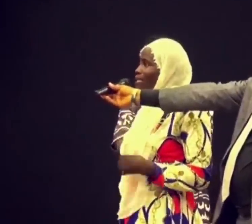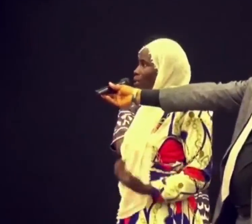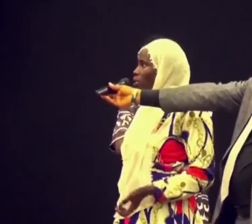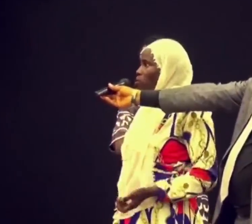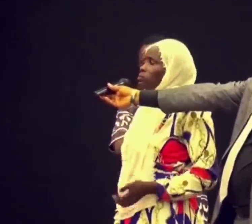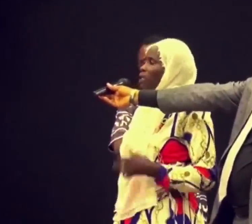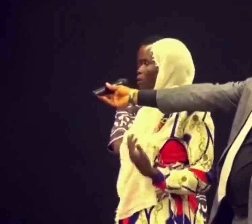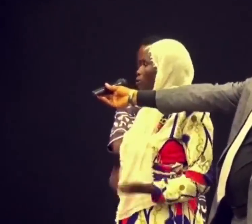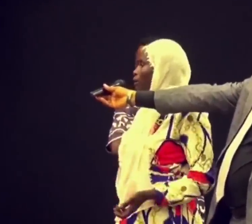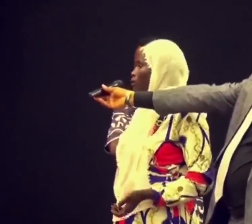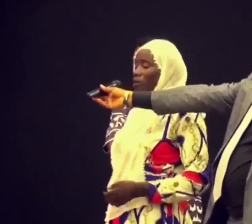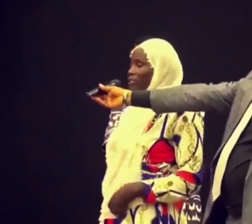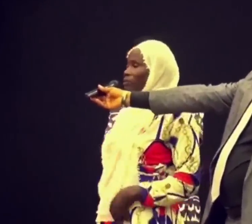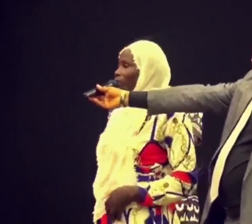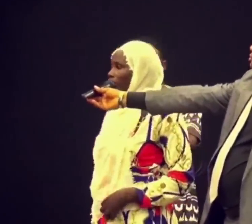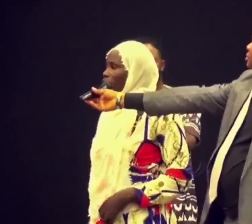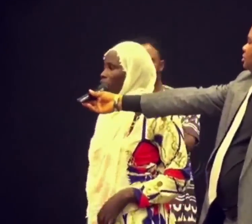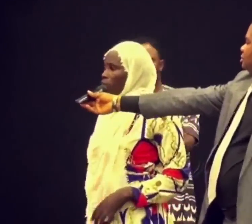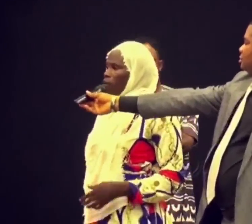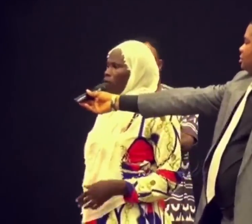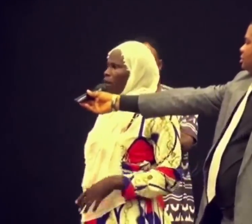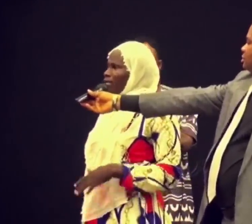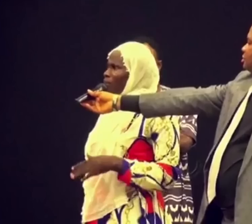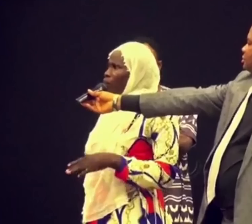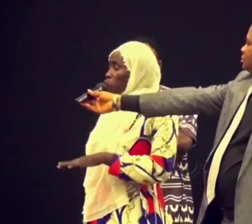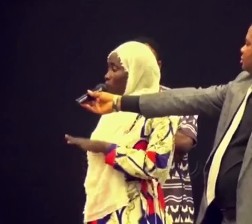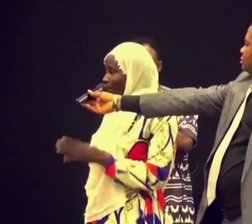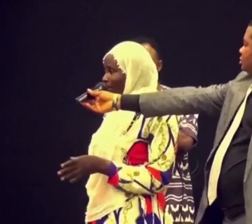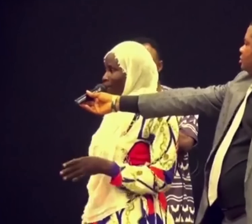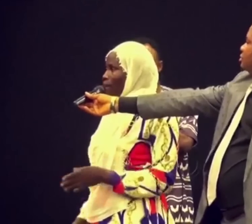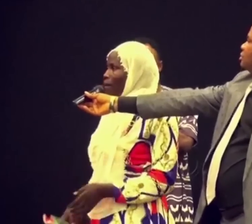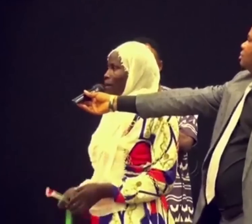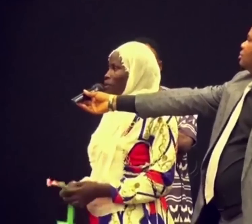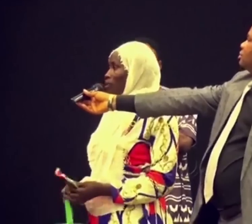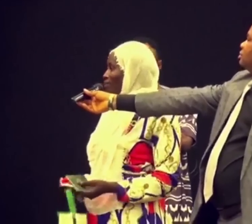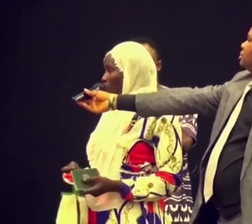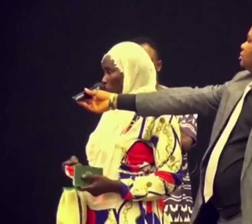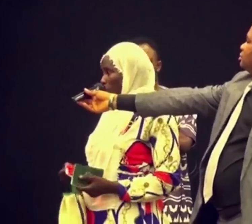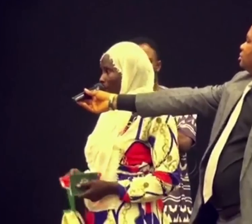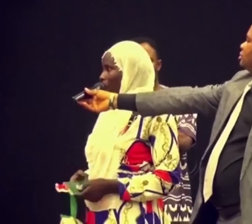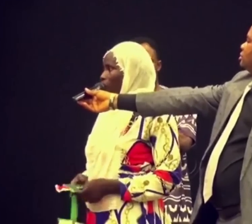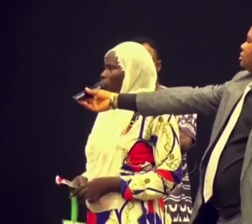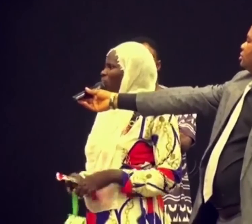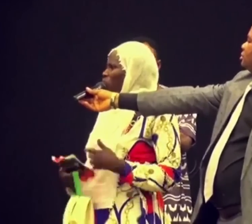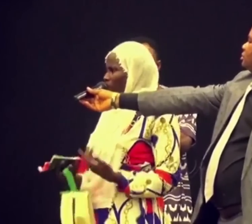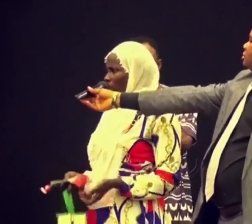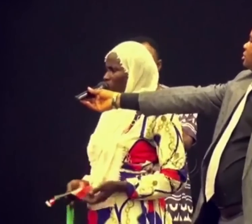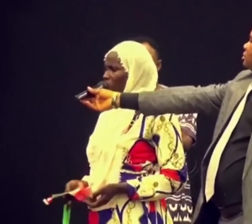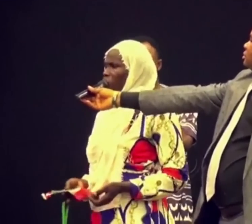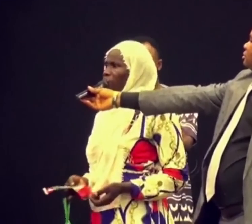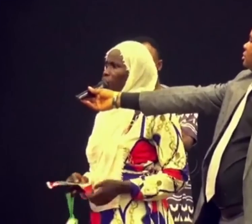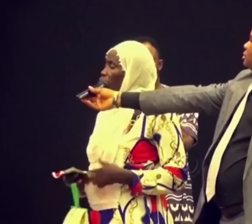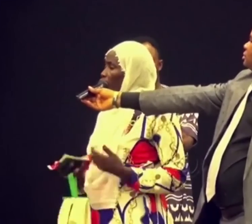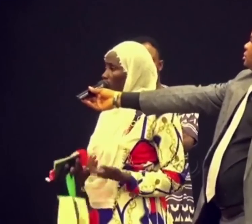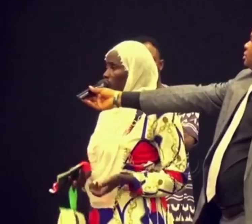o ma se yin lesi o n ba ni ko le se mi lesi o wa de boya o sun pari a ma san 1000 naira mo wa kun ni lagun merin